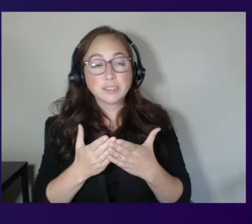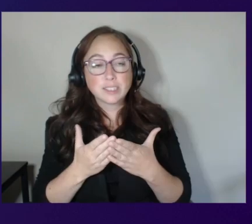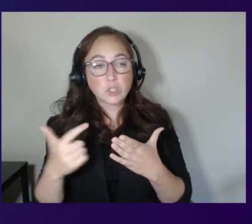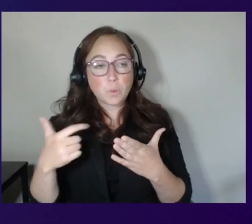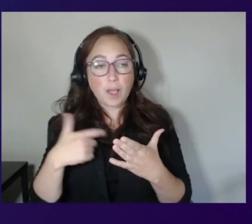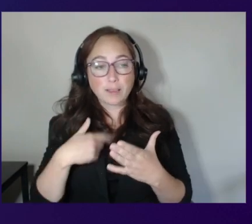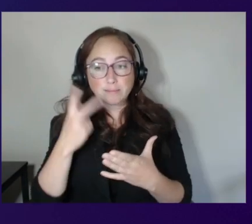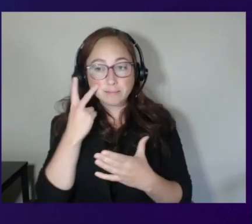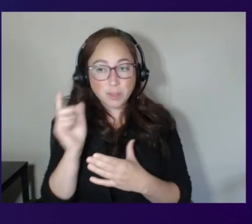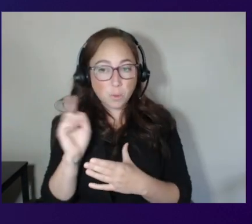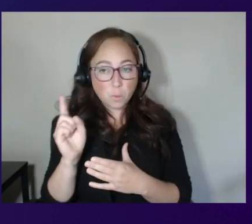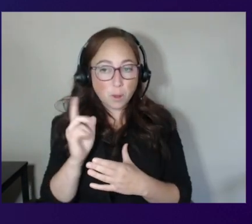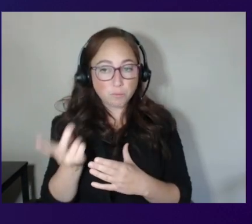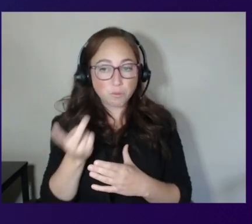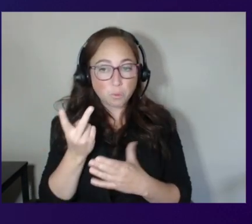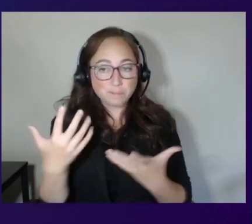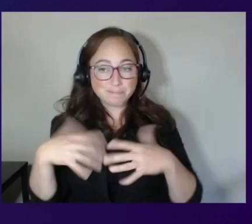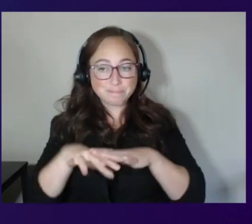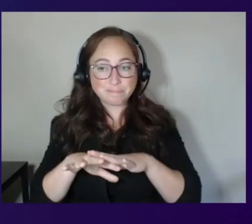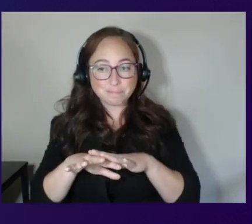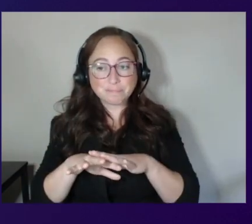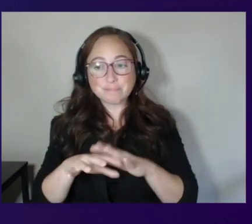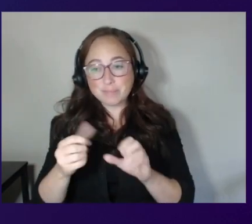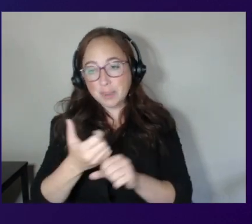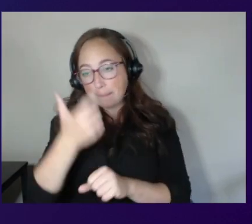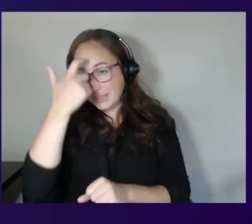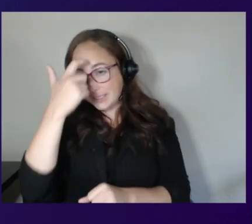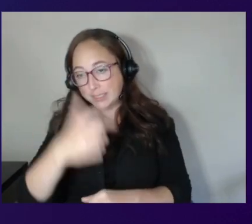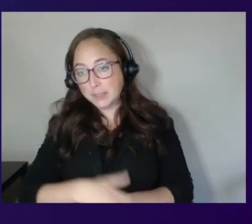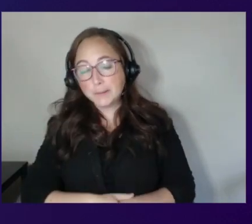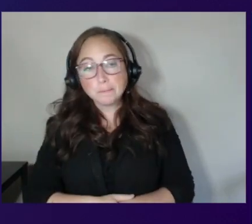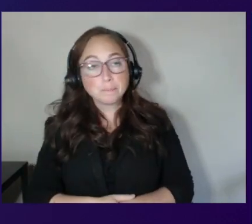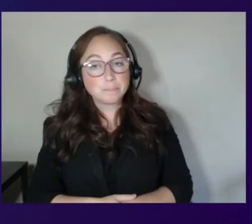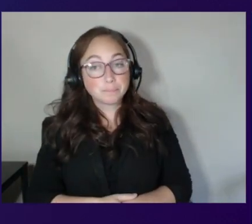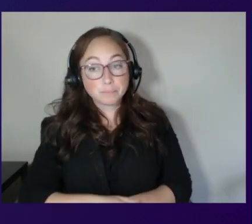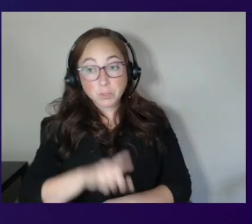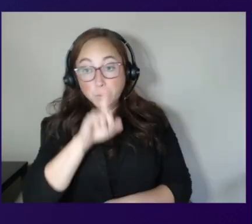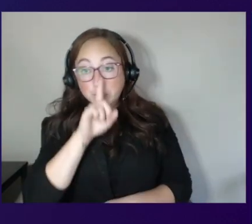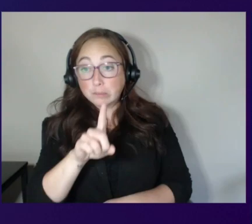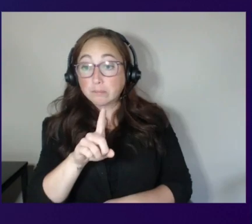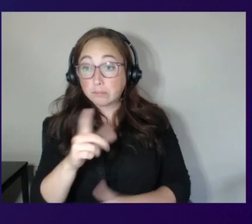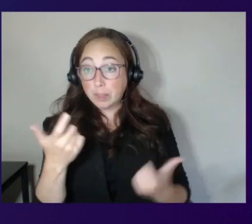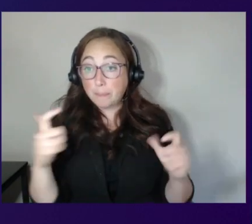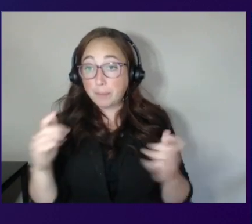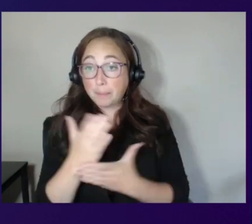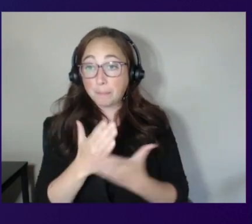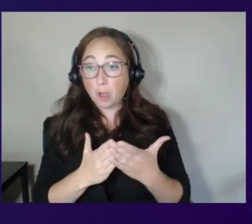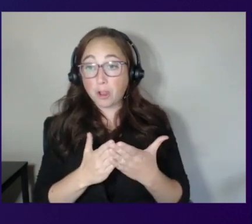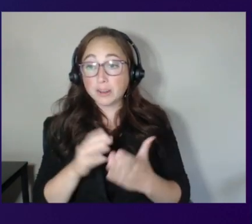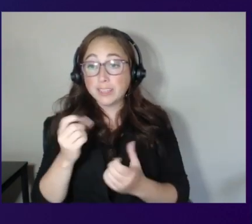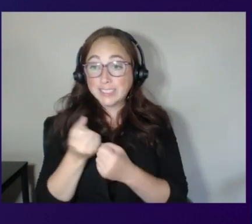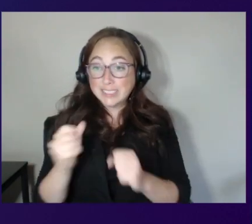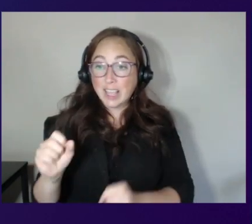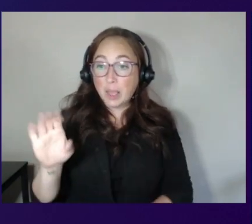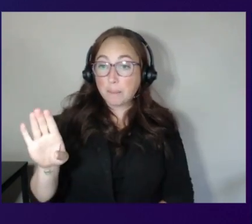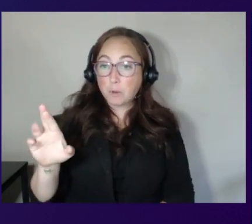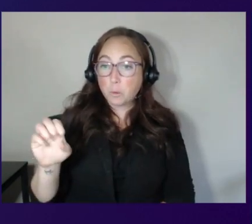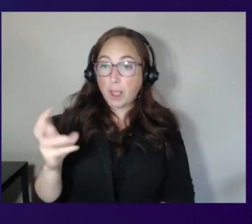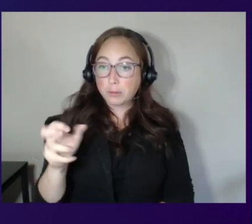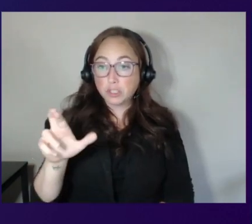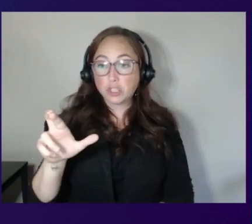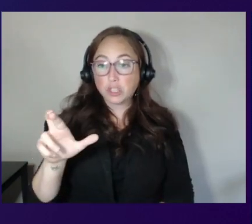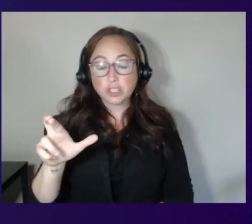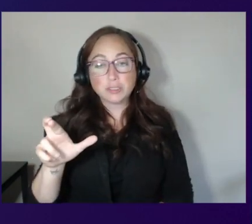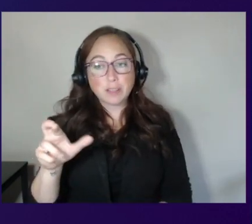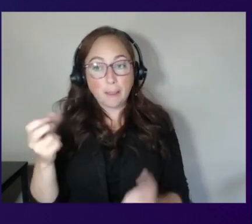the two are colliding here and making sense. Yep. And that's actually a big piece of the story as well, which is the safe browsing from lockdown networks. A lot of